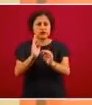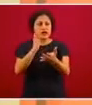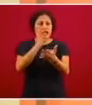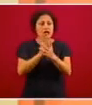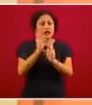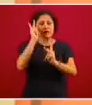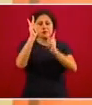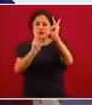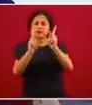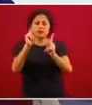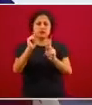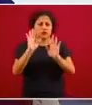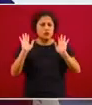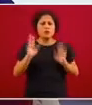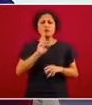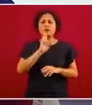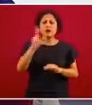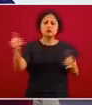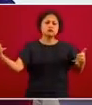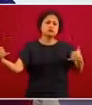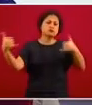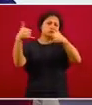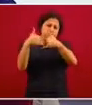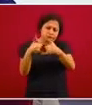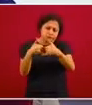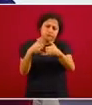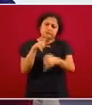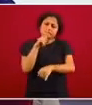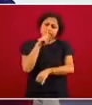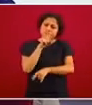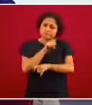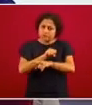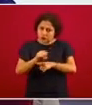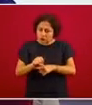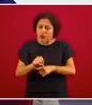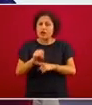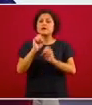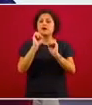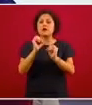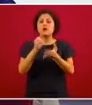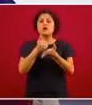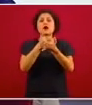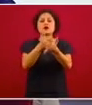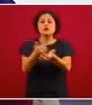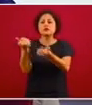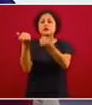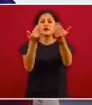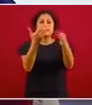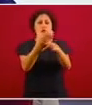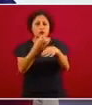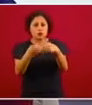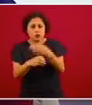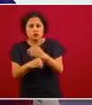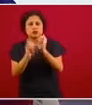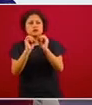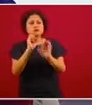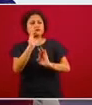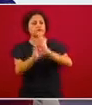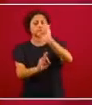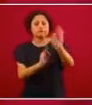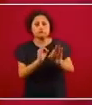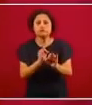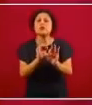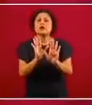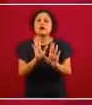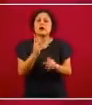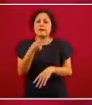senior relatives, not going to see them doesn't mean abandoning them. Be in touch